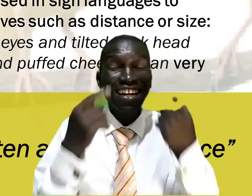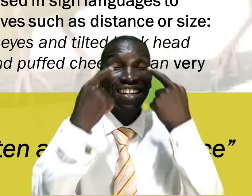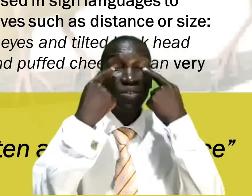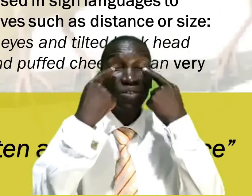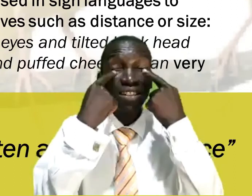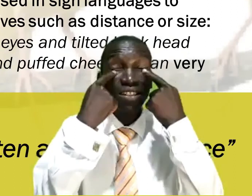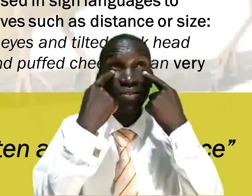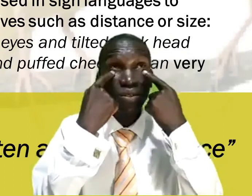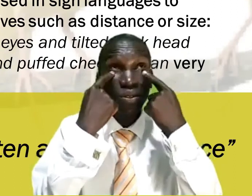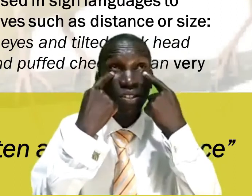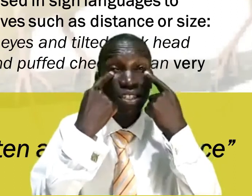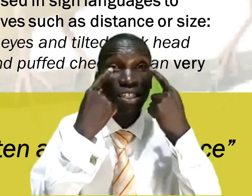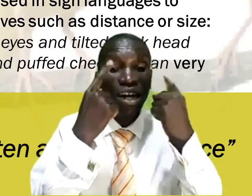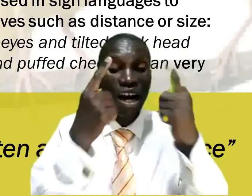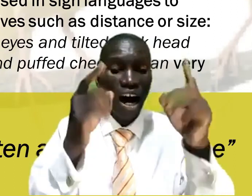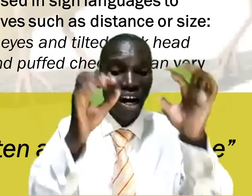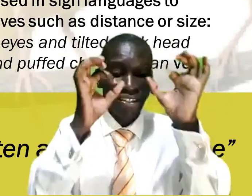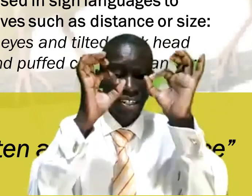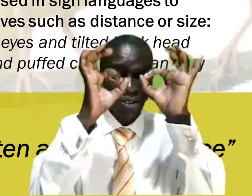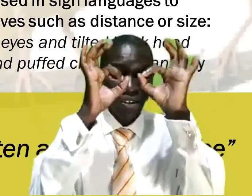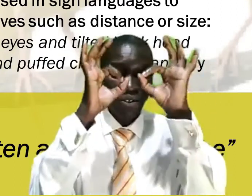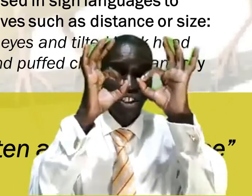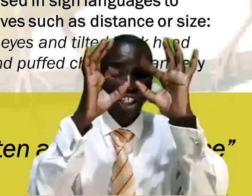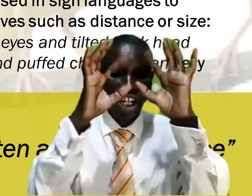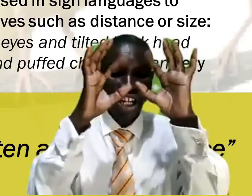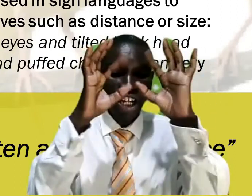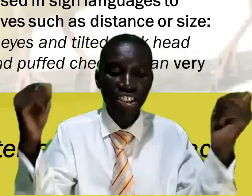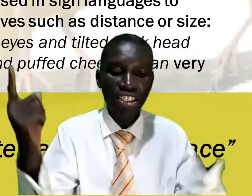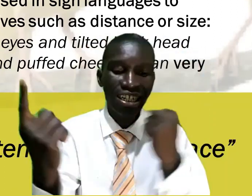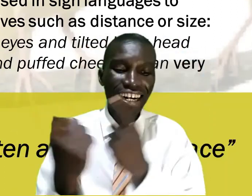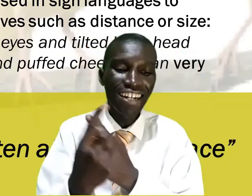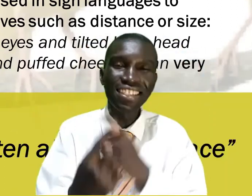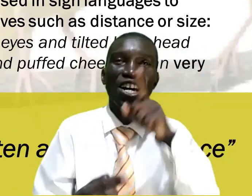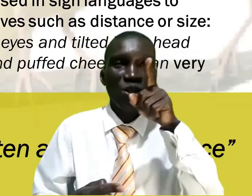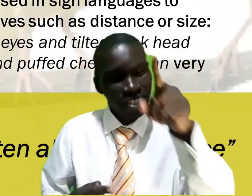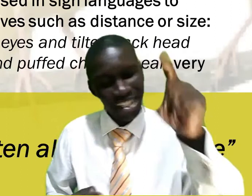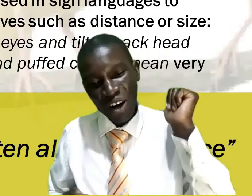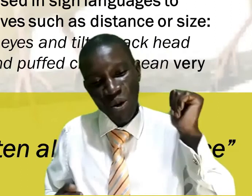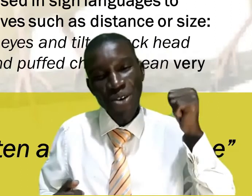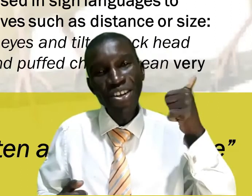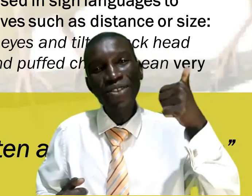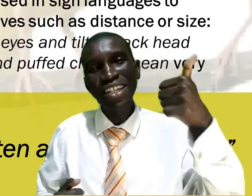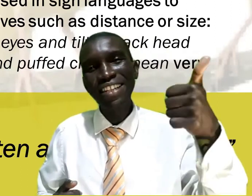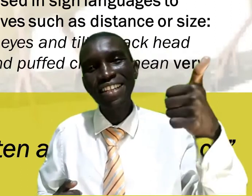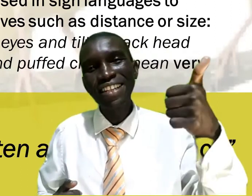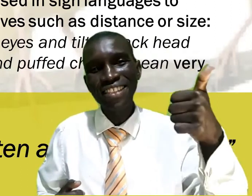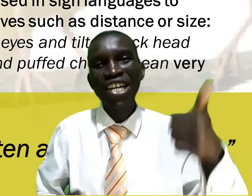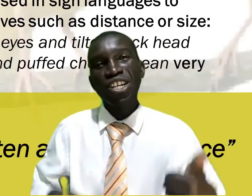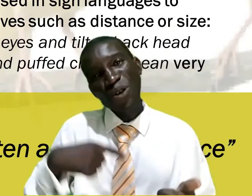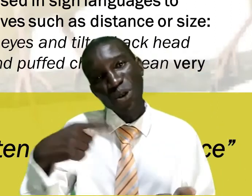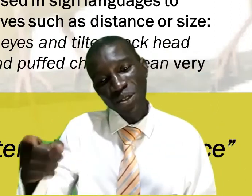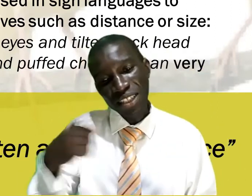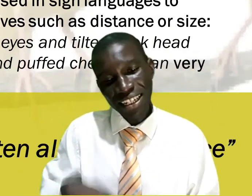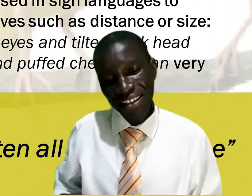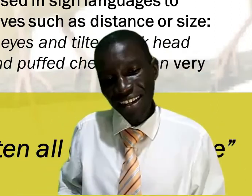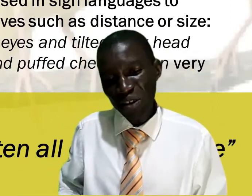in sign language now you have to use the eyes. You have to change the culture. You see now where you need to learn the culture. If